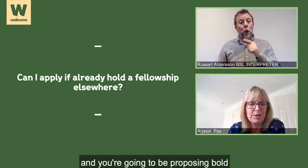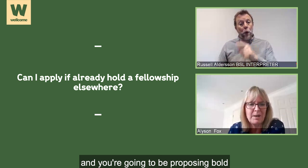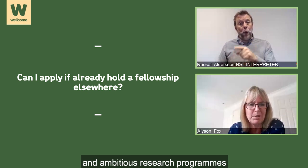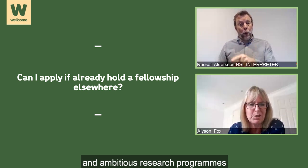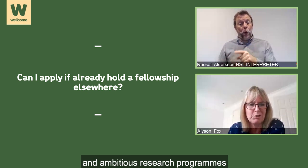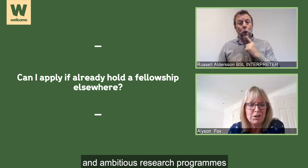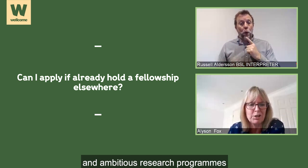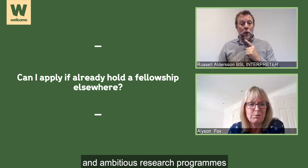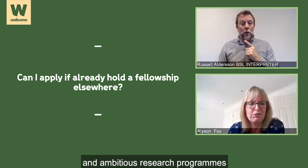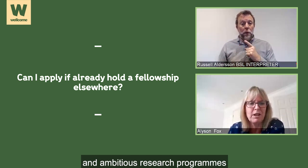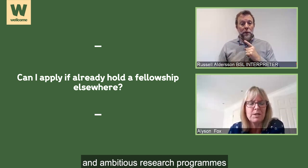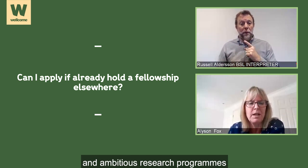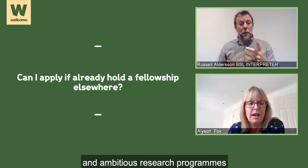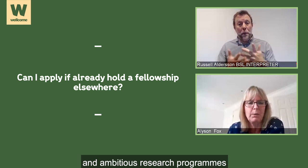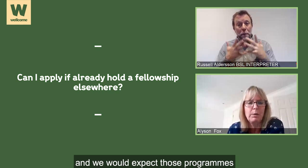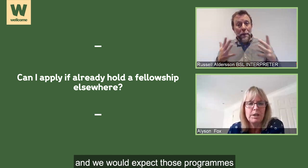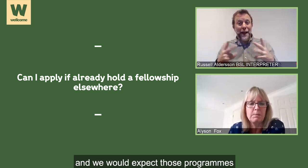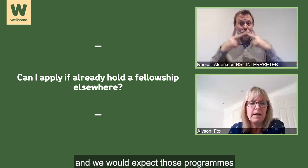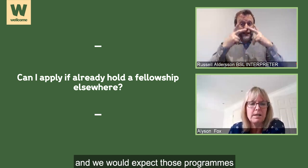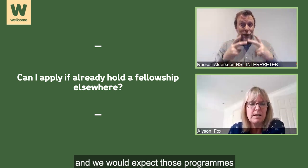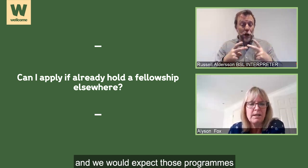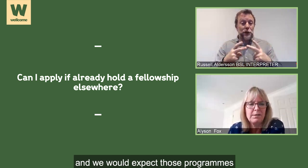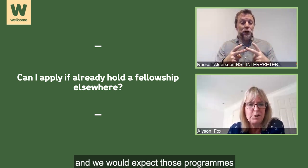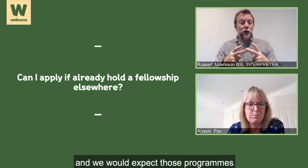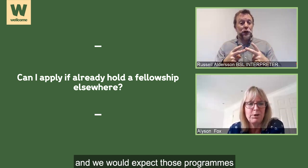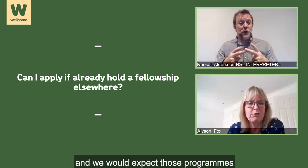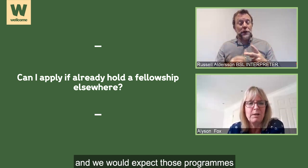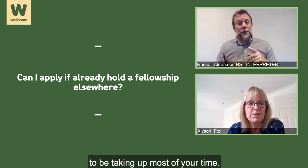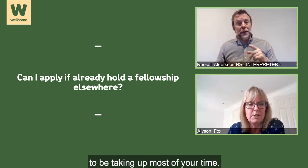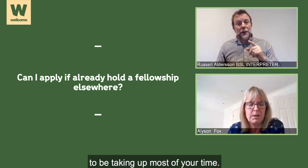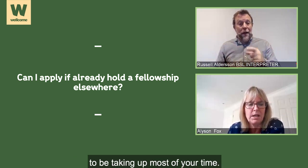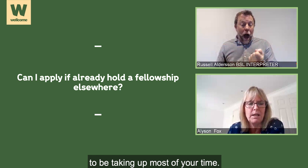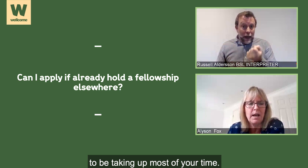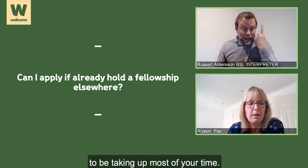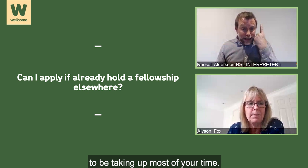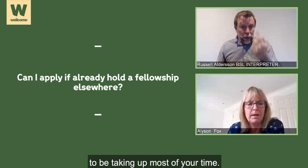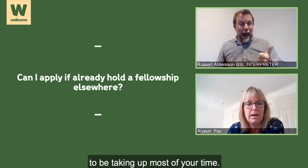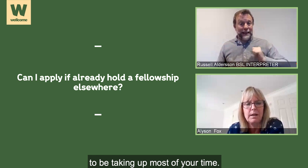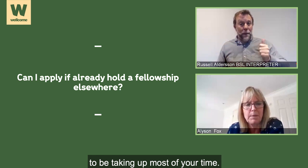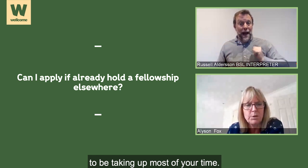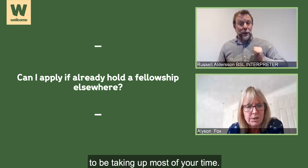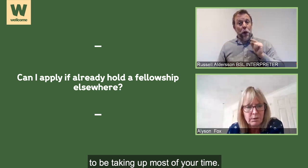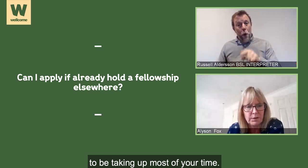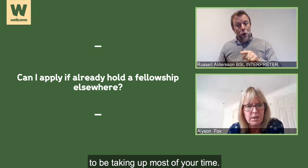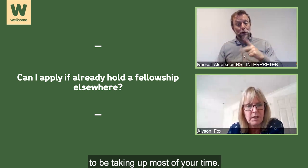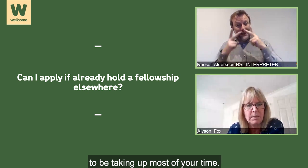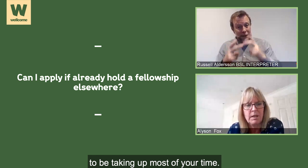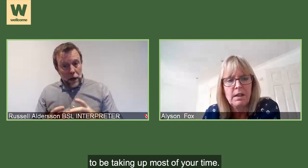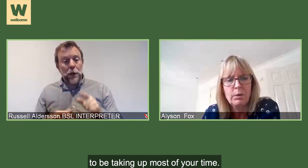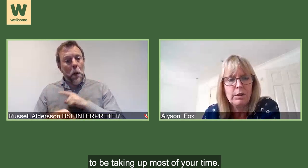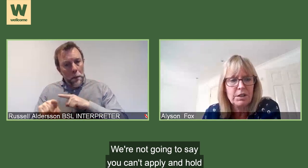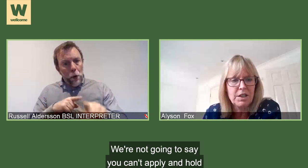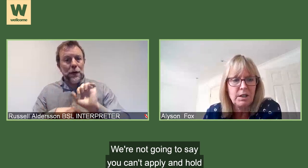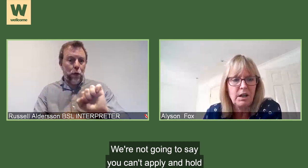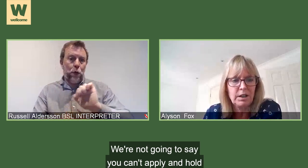bold and ambitious research programmes. And we would expect those programmes to be taking up most of your time.